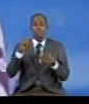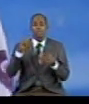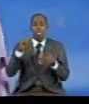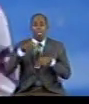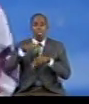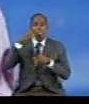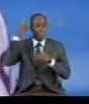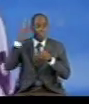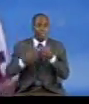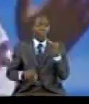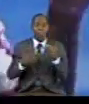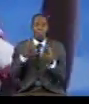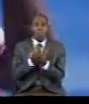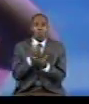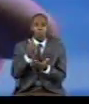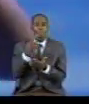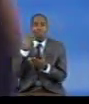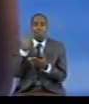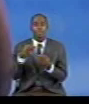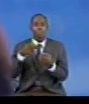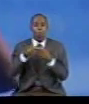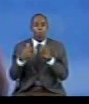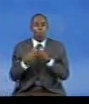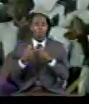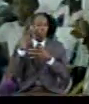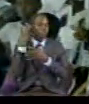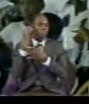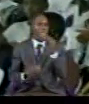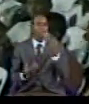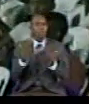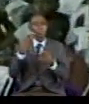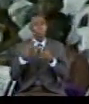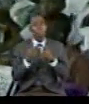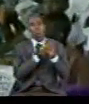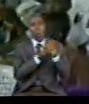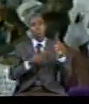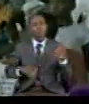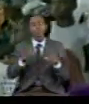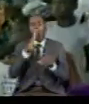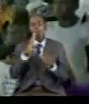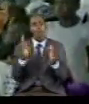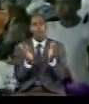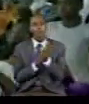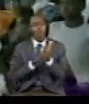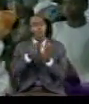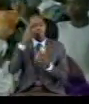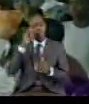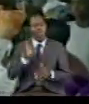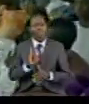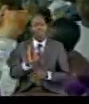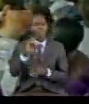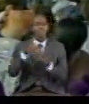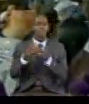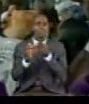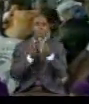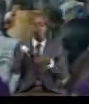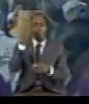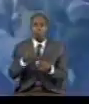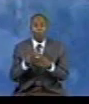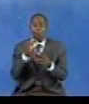It vanished. I said, may the name of the Lord be praised for all eternity in Jesus' name. That last amen is